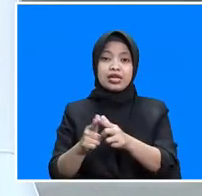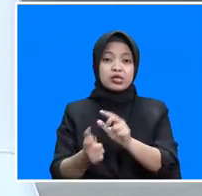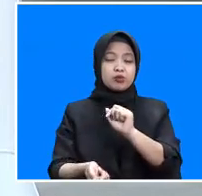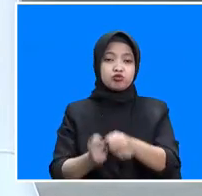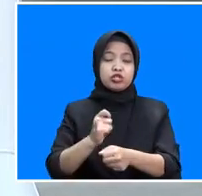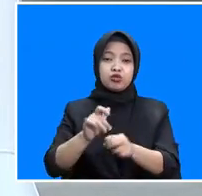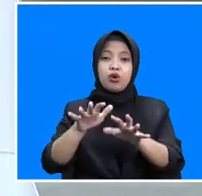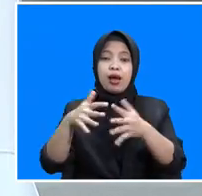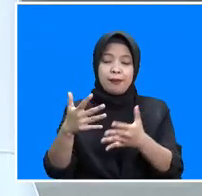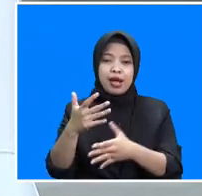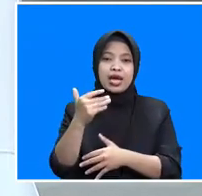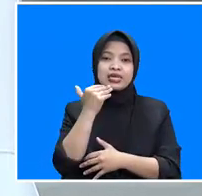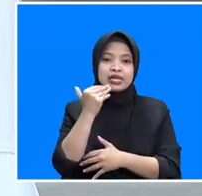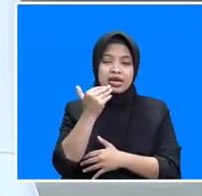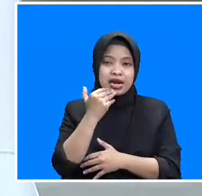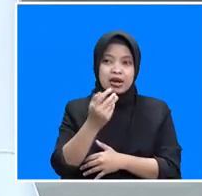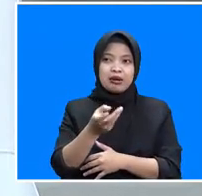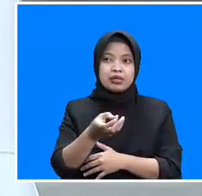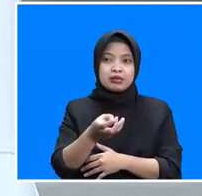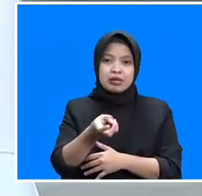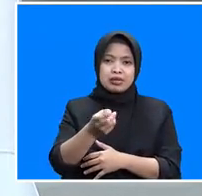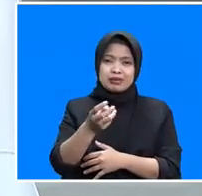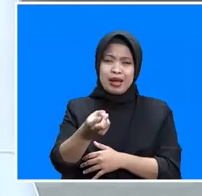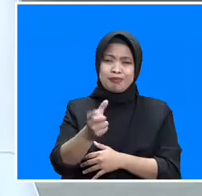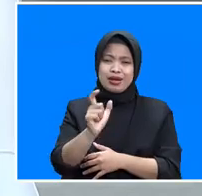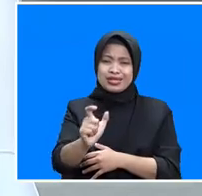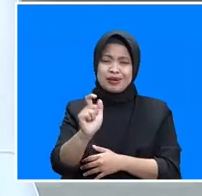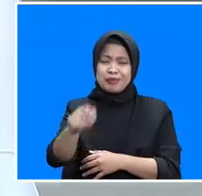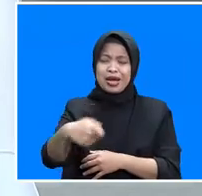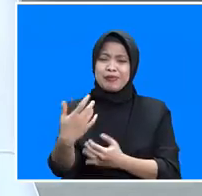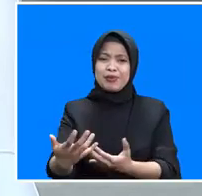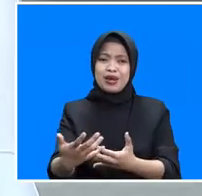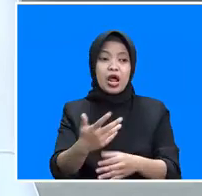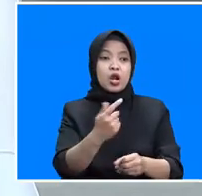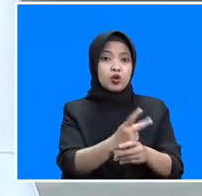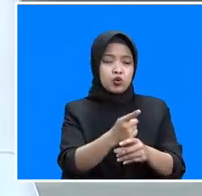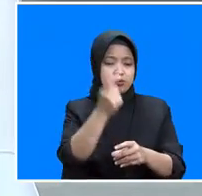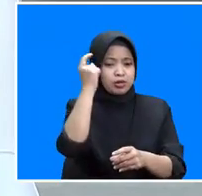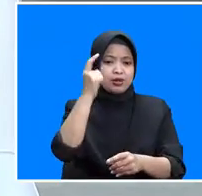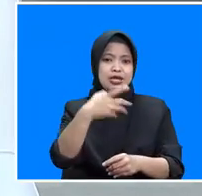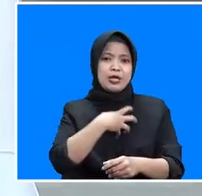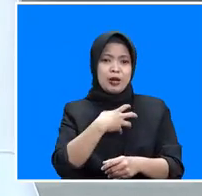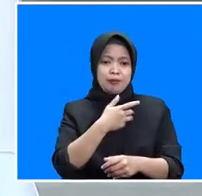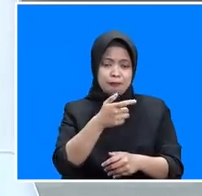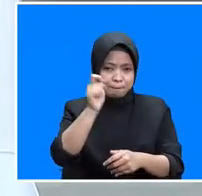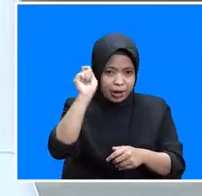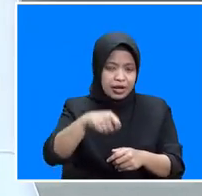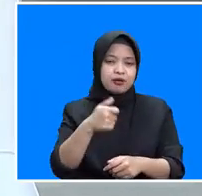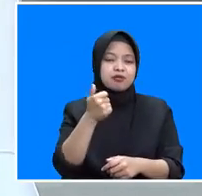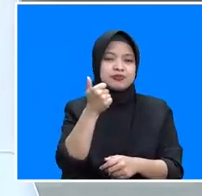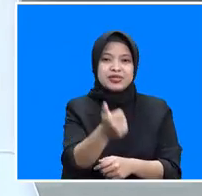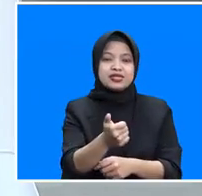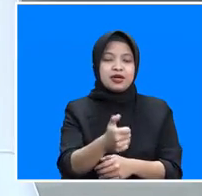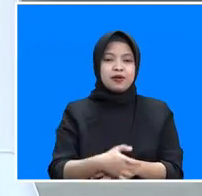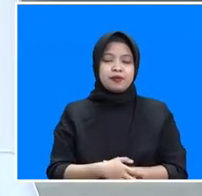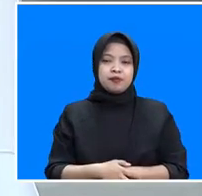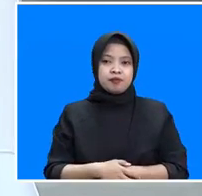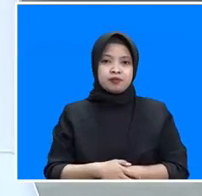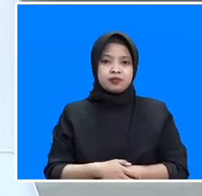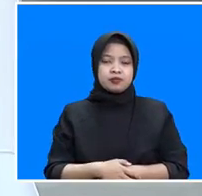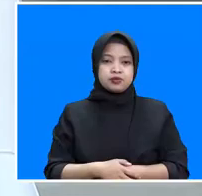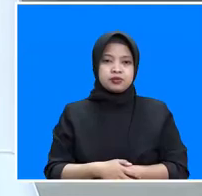also teachers are confident in using those assessment tools. And also from